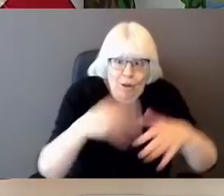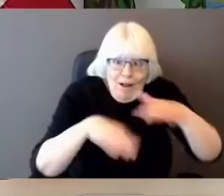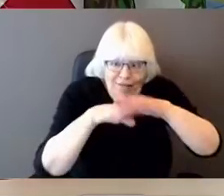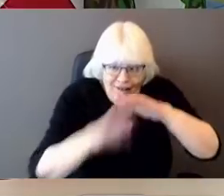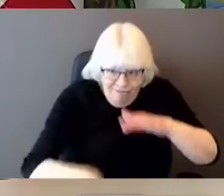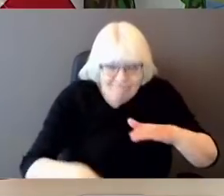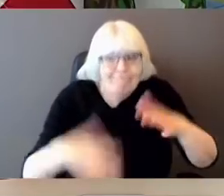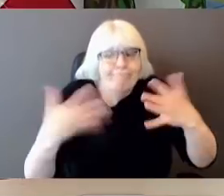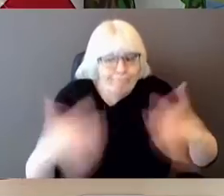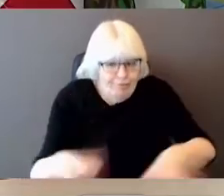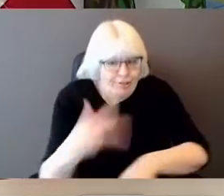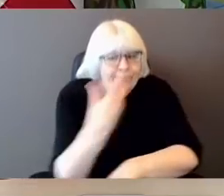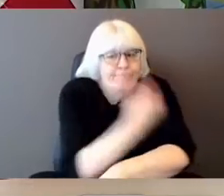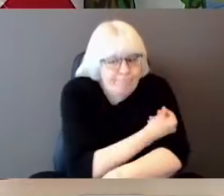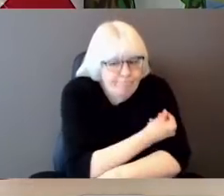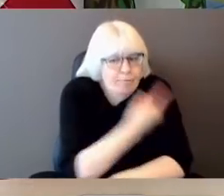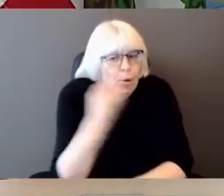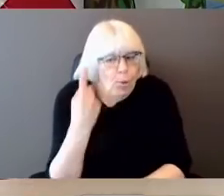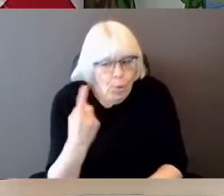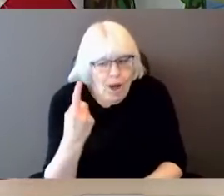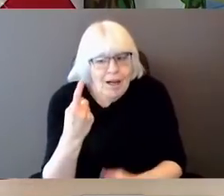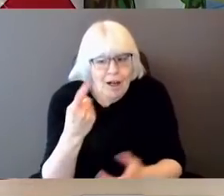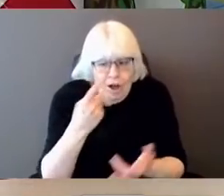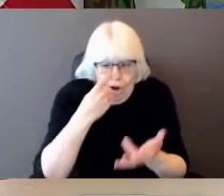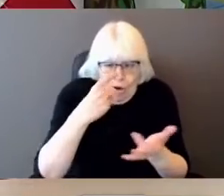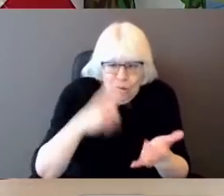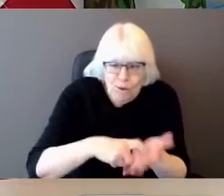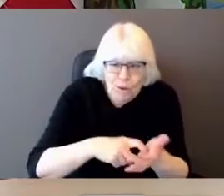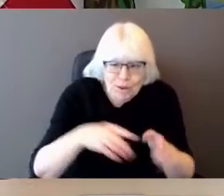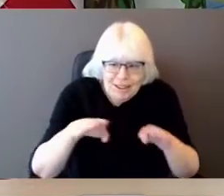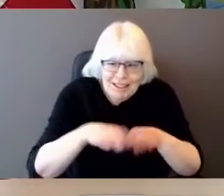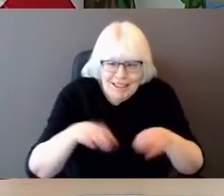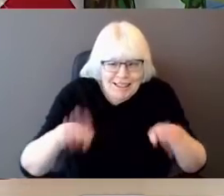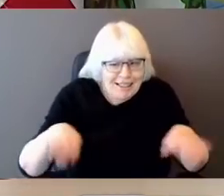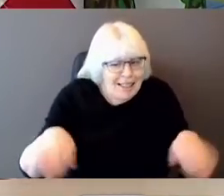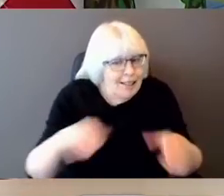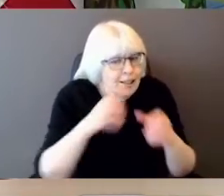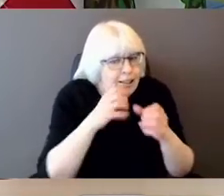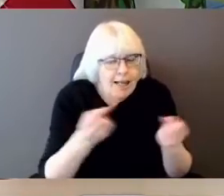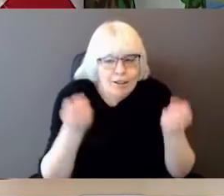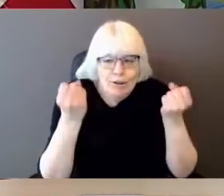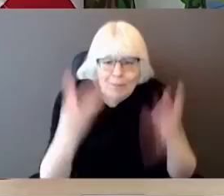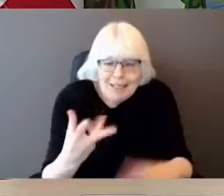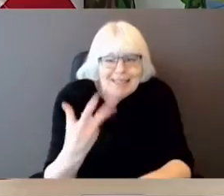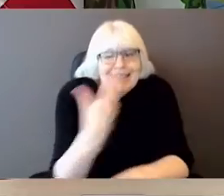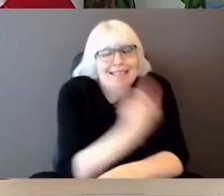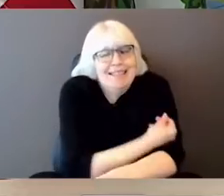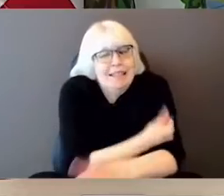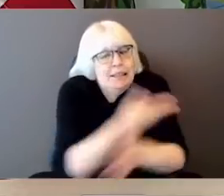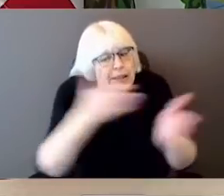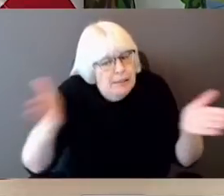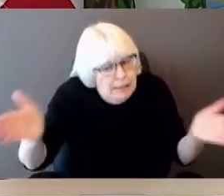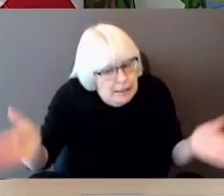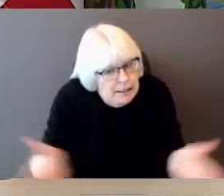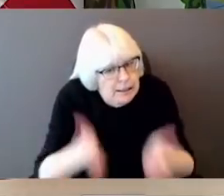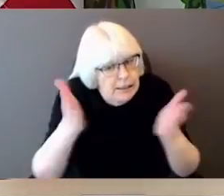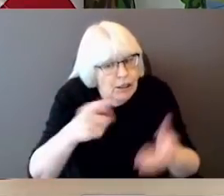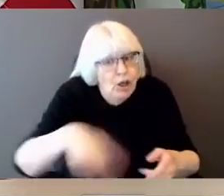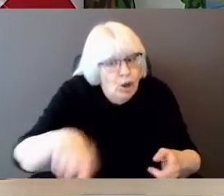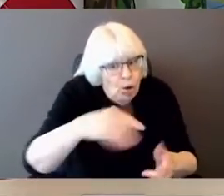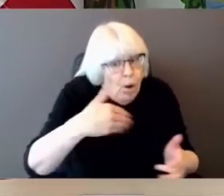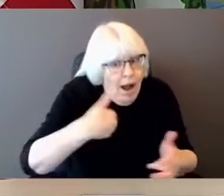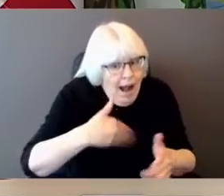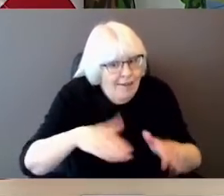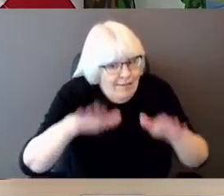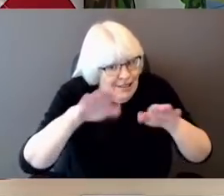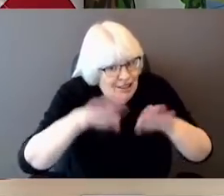urge parents and guardians of children aged 5 to 11 who have not yet done so to make an appointment to have their child immunized and to please do so as